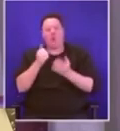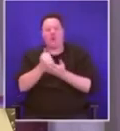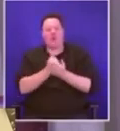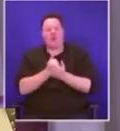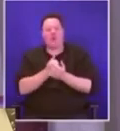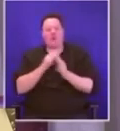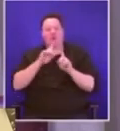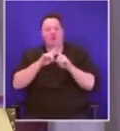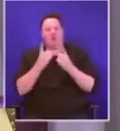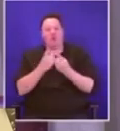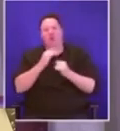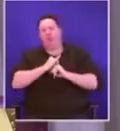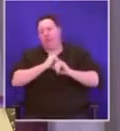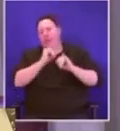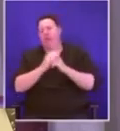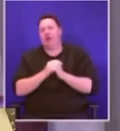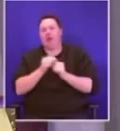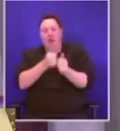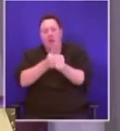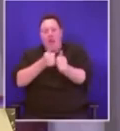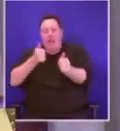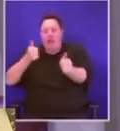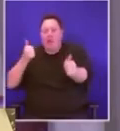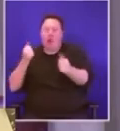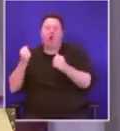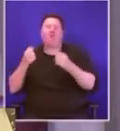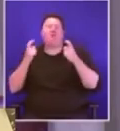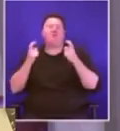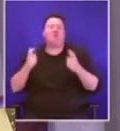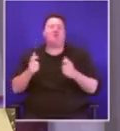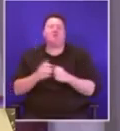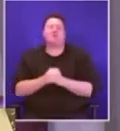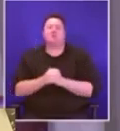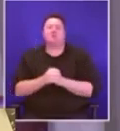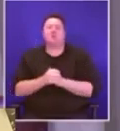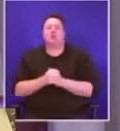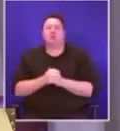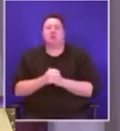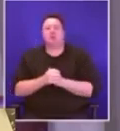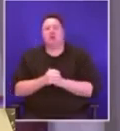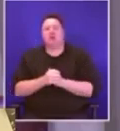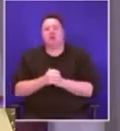even creating a backlog and adding to the overflow of